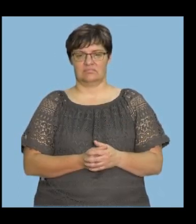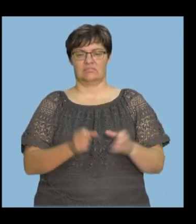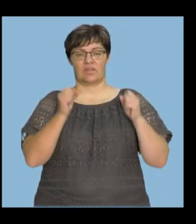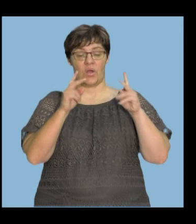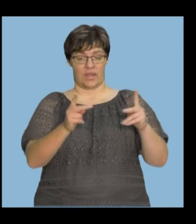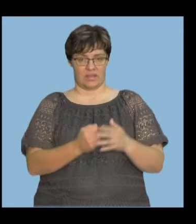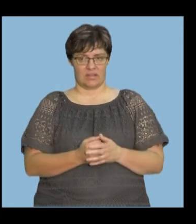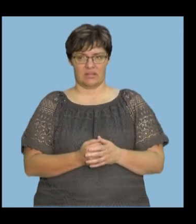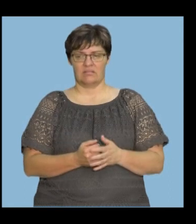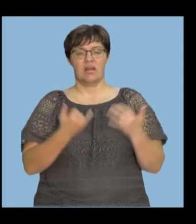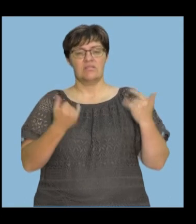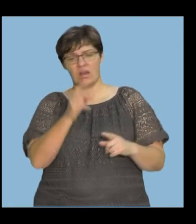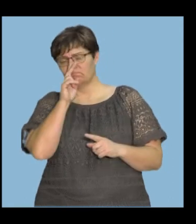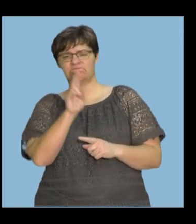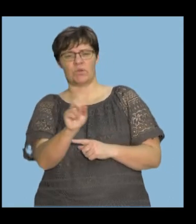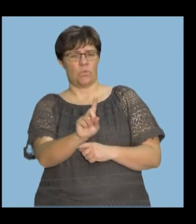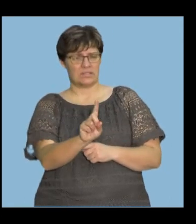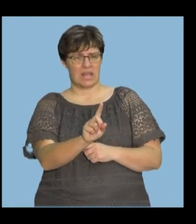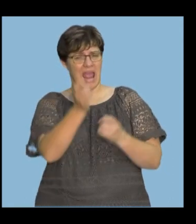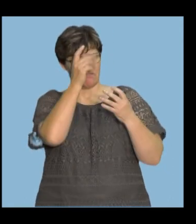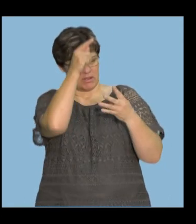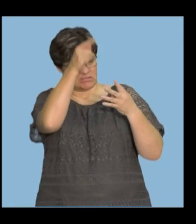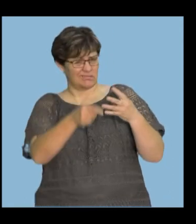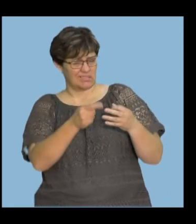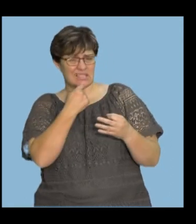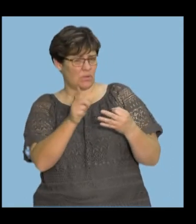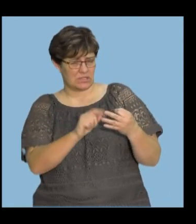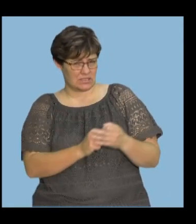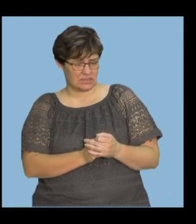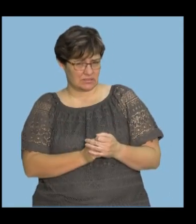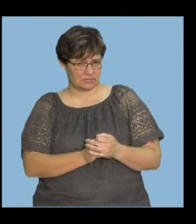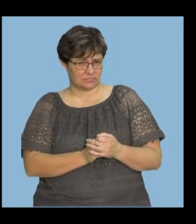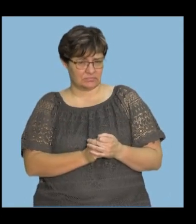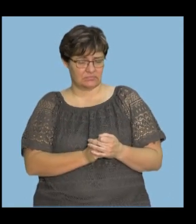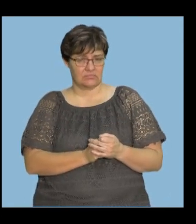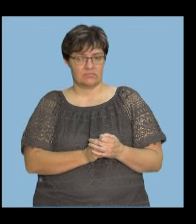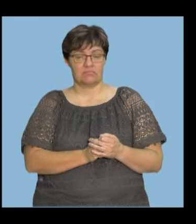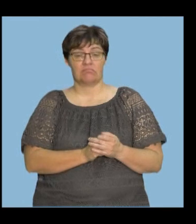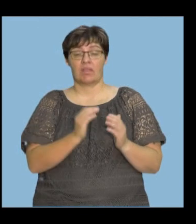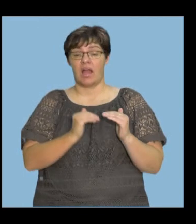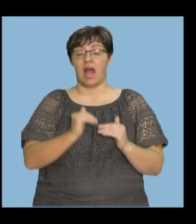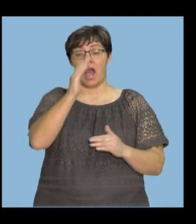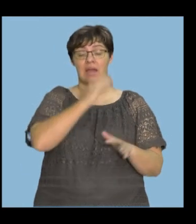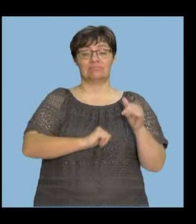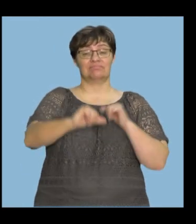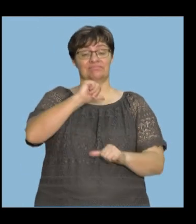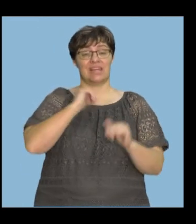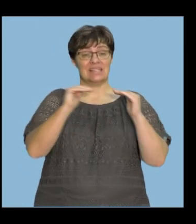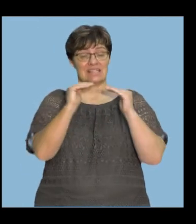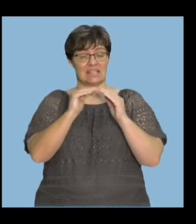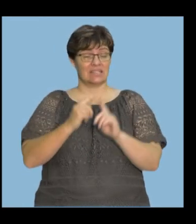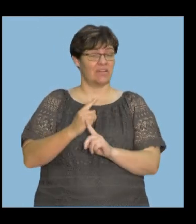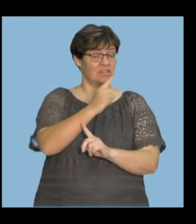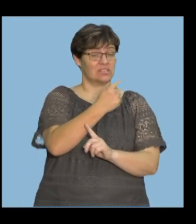Okay, now let's see what we can say from that. So what does this mean? A high return standard deviation highlights